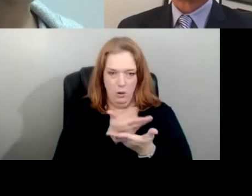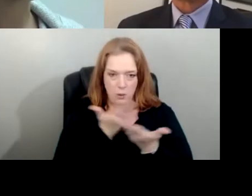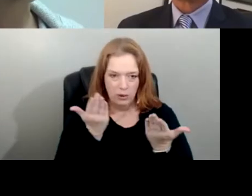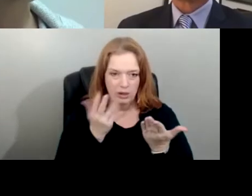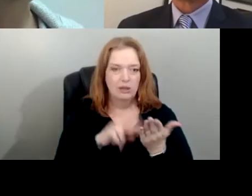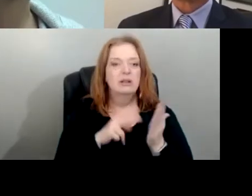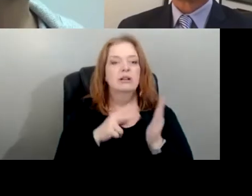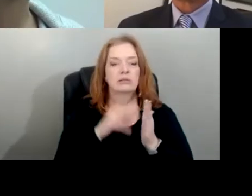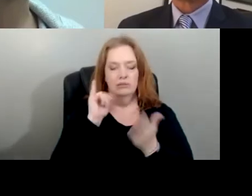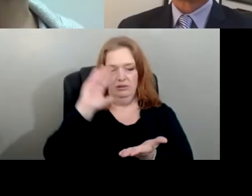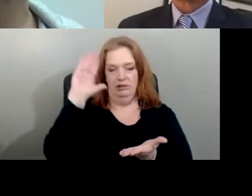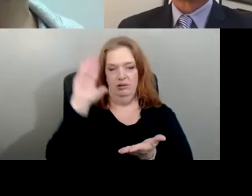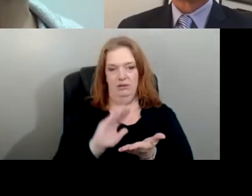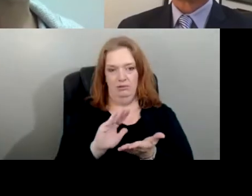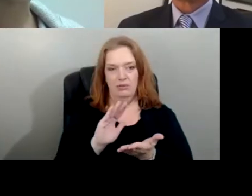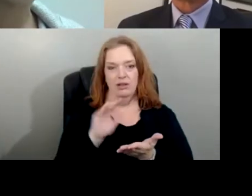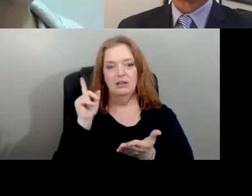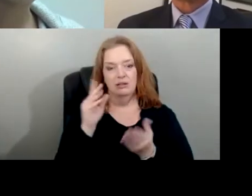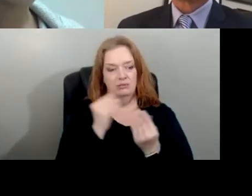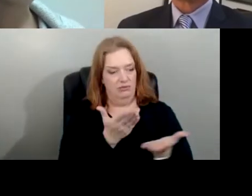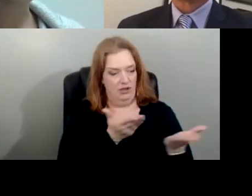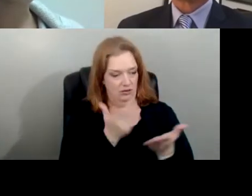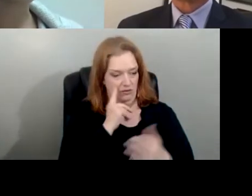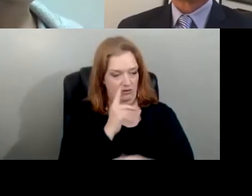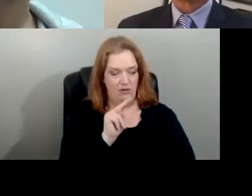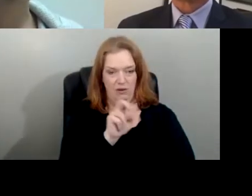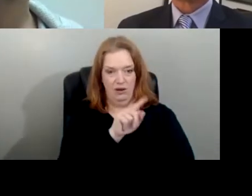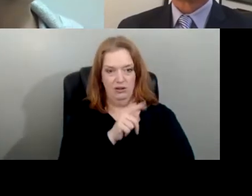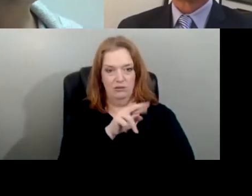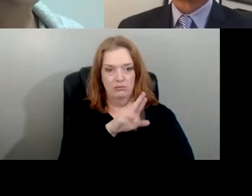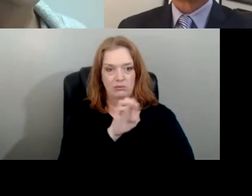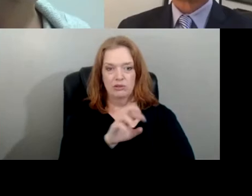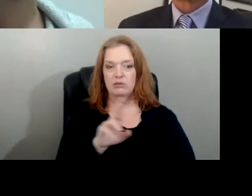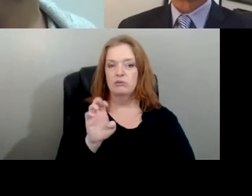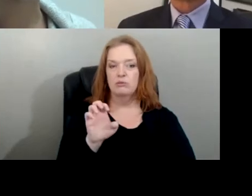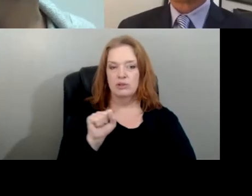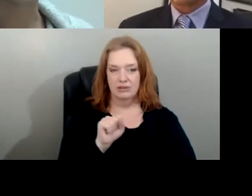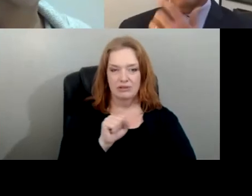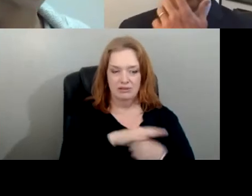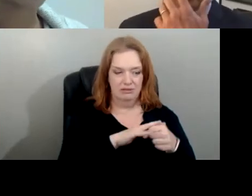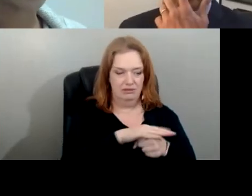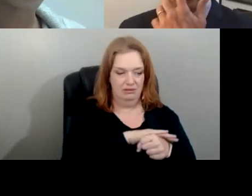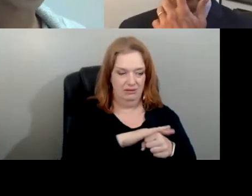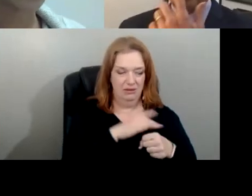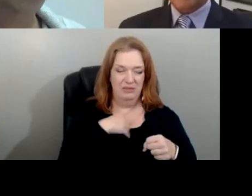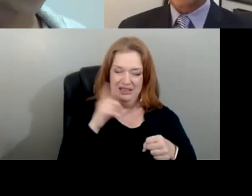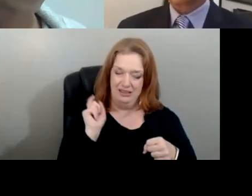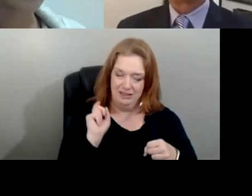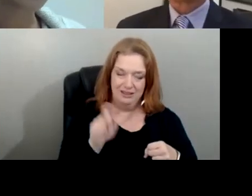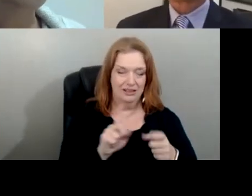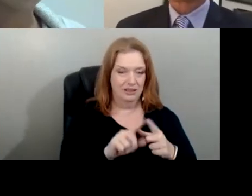law enforcement services on the Nez Perce Reservation, and whereas there is an urgent need to address these